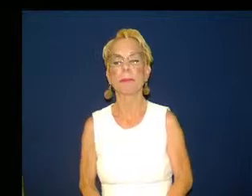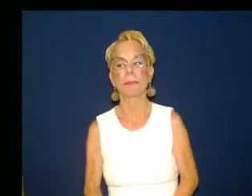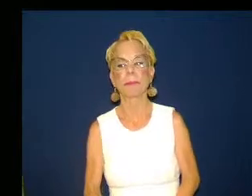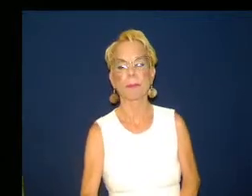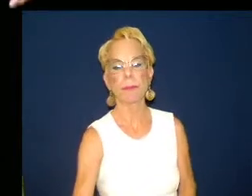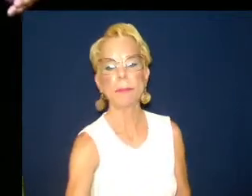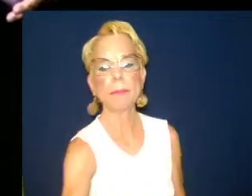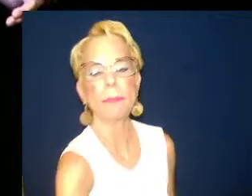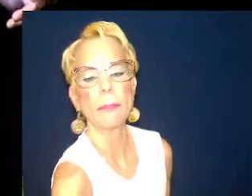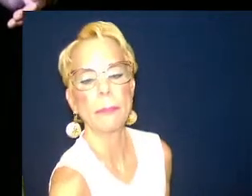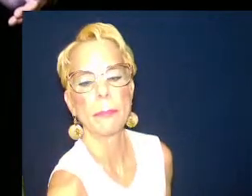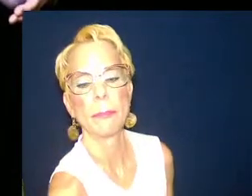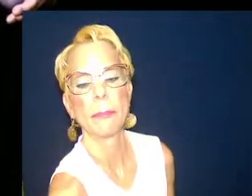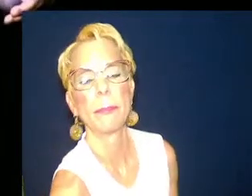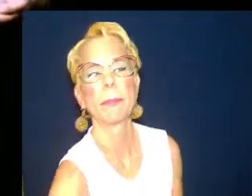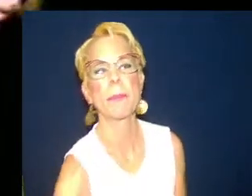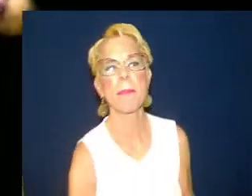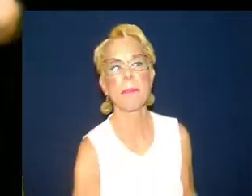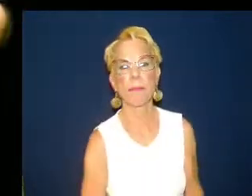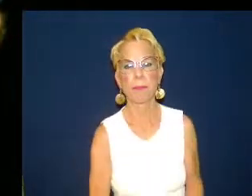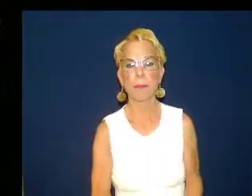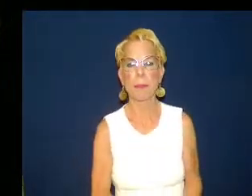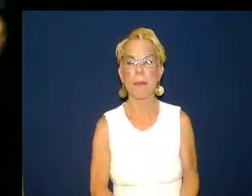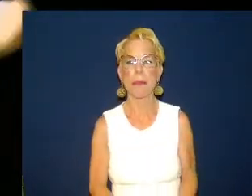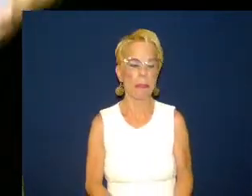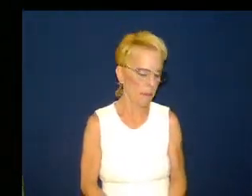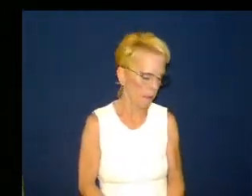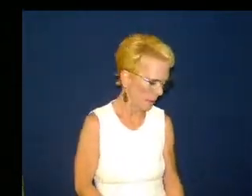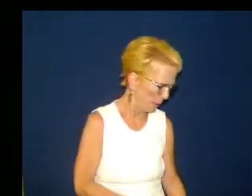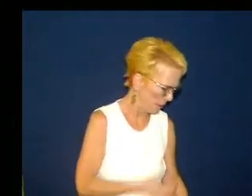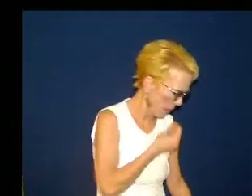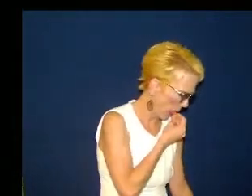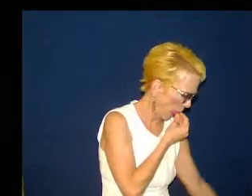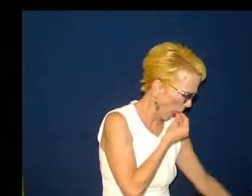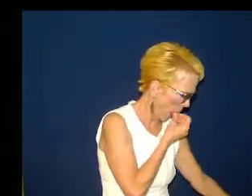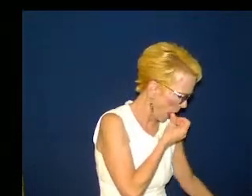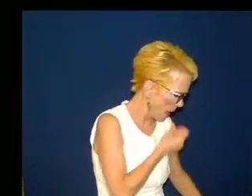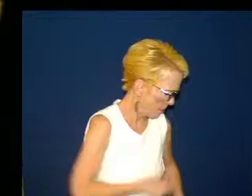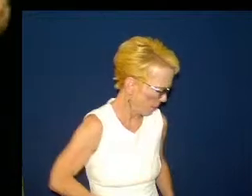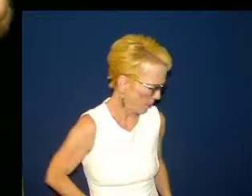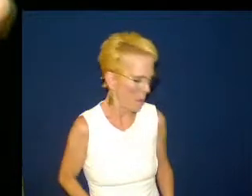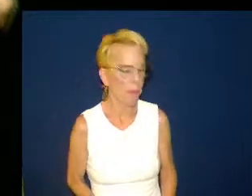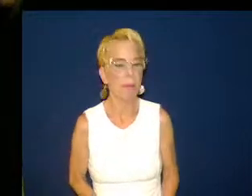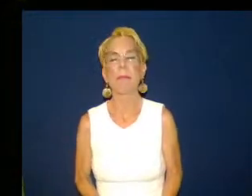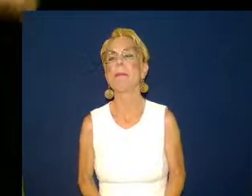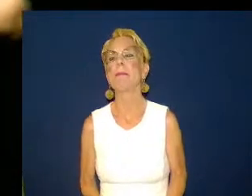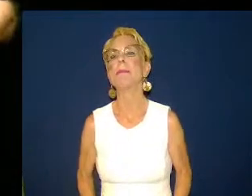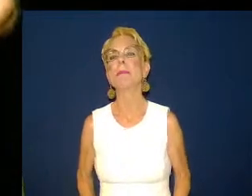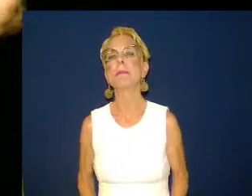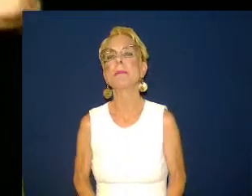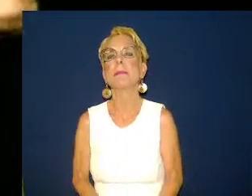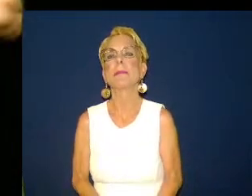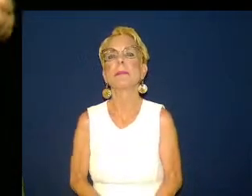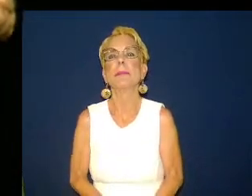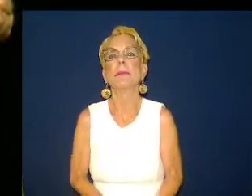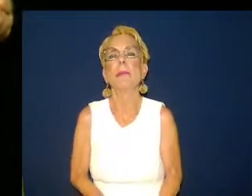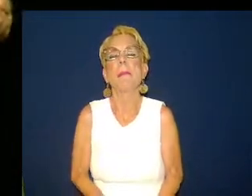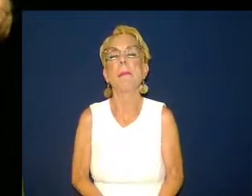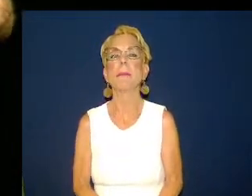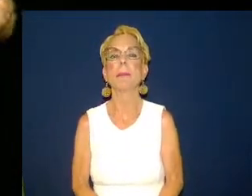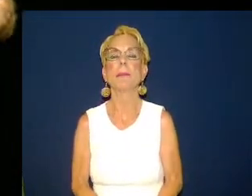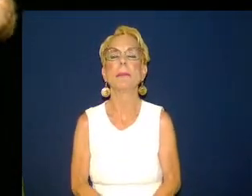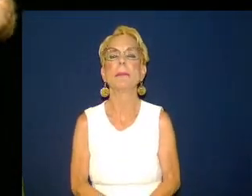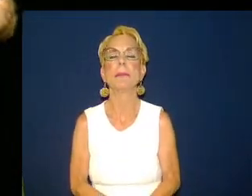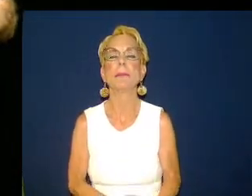what we sow. In other words, if we're not going to be a wholehearted follower of God, then there might be some blessings we're going to miss out on while we're